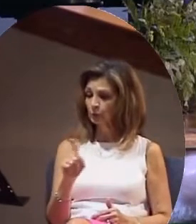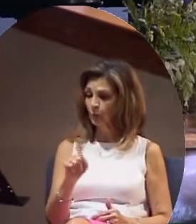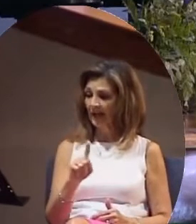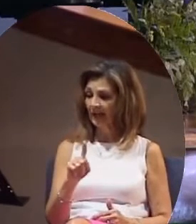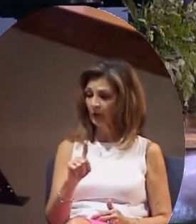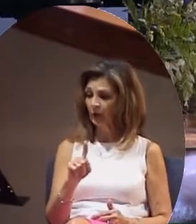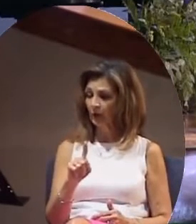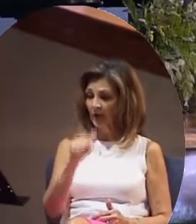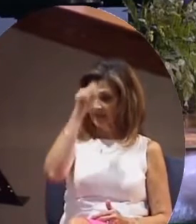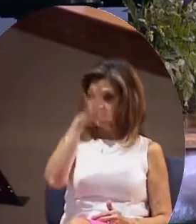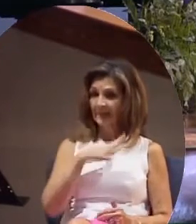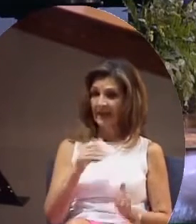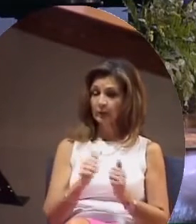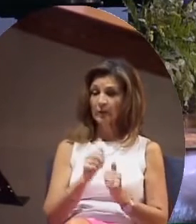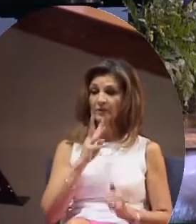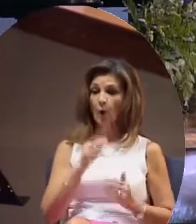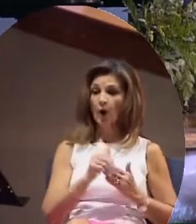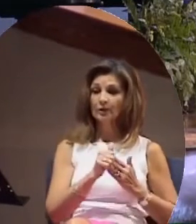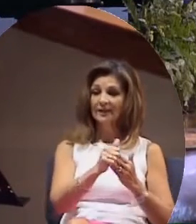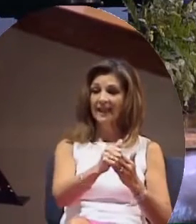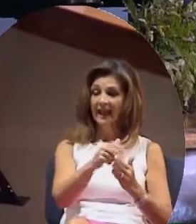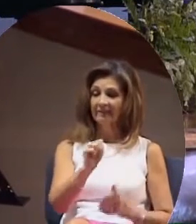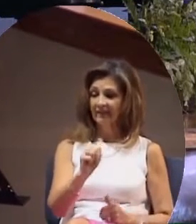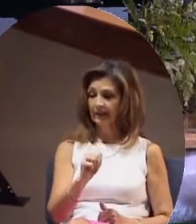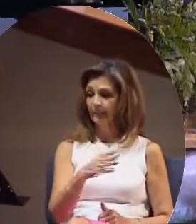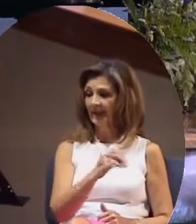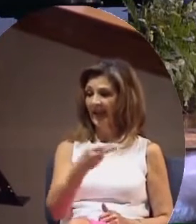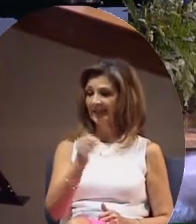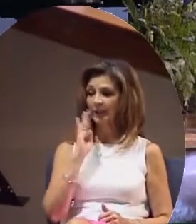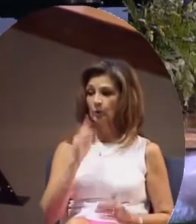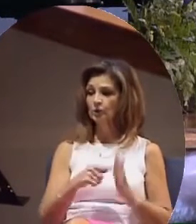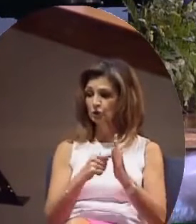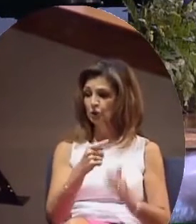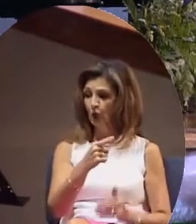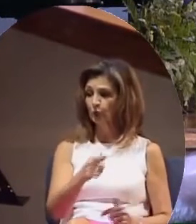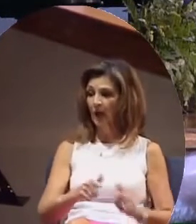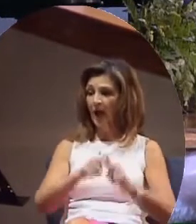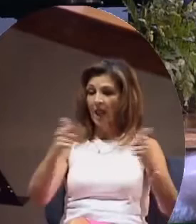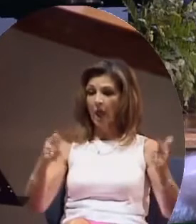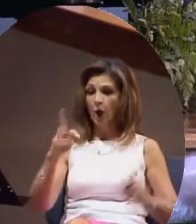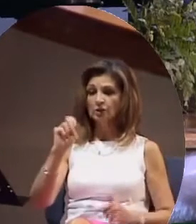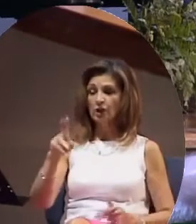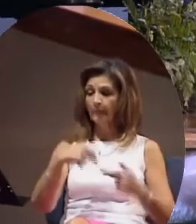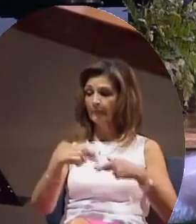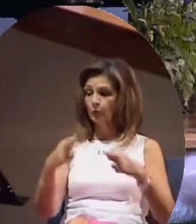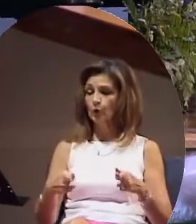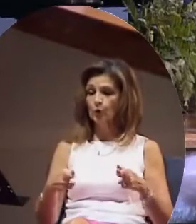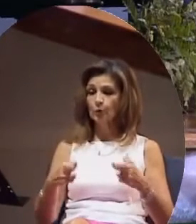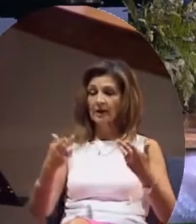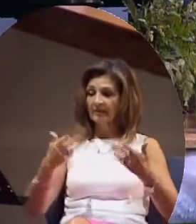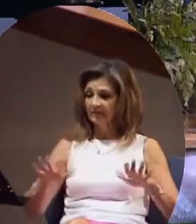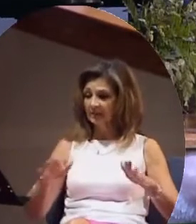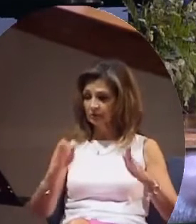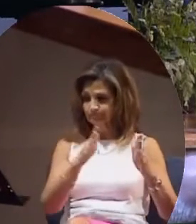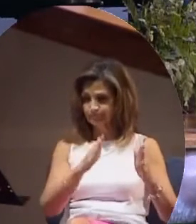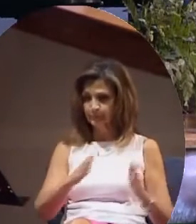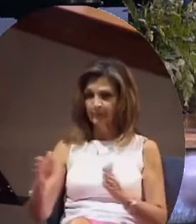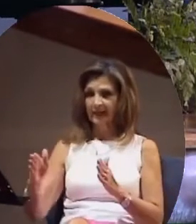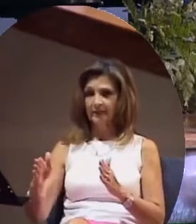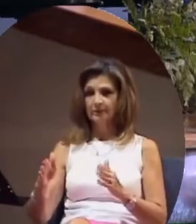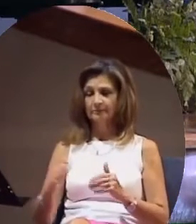man with the water led them. He said, "And he will show you a large upper room, furnished and